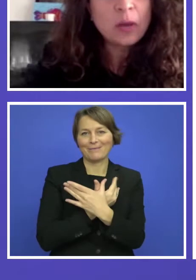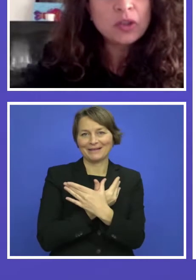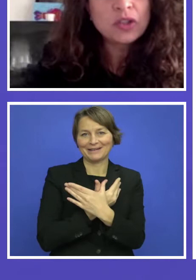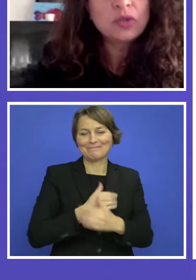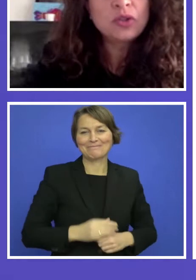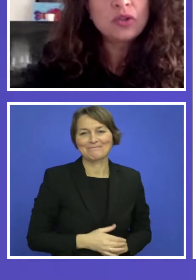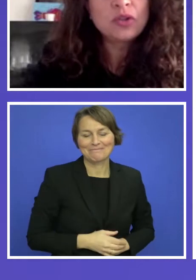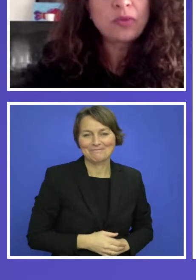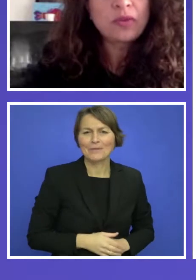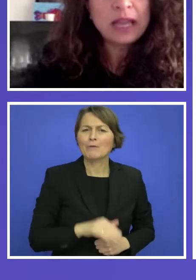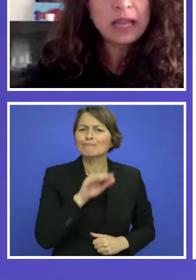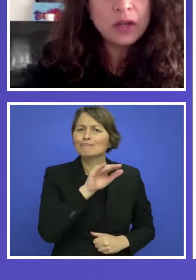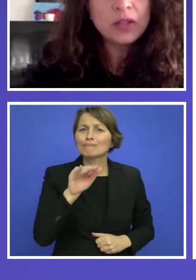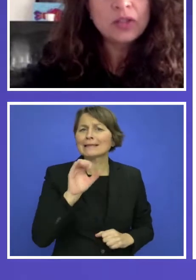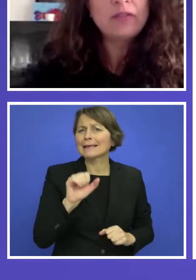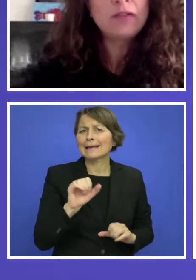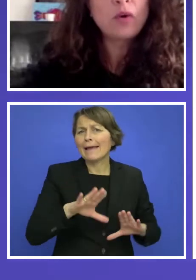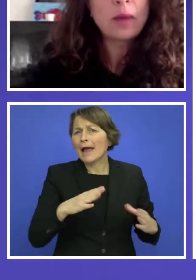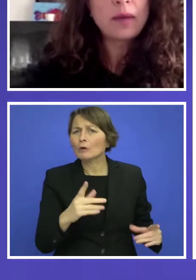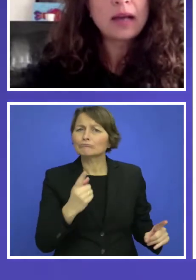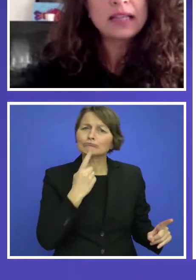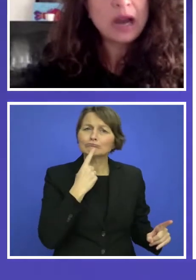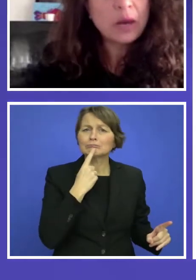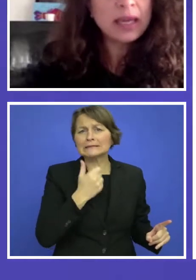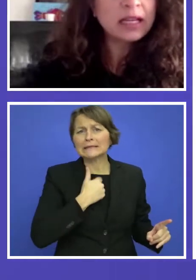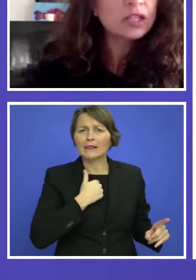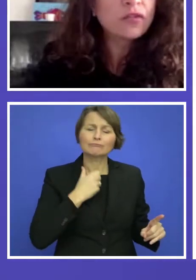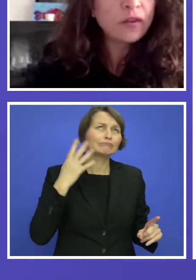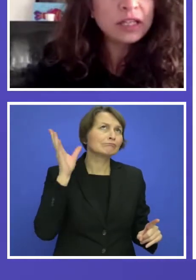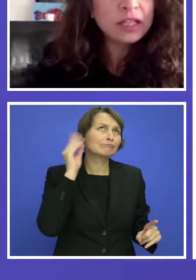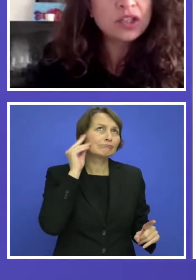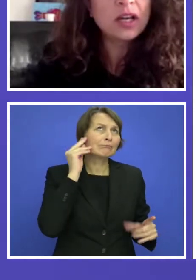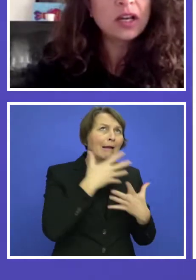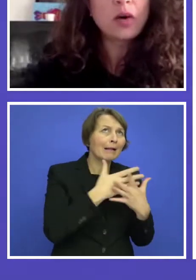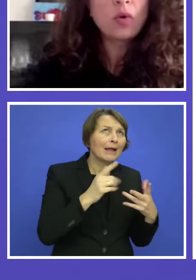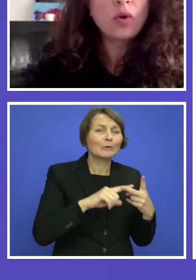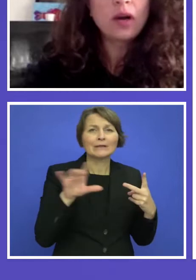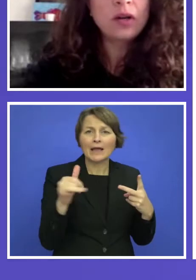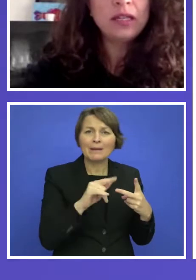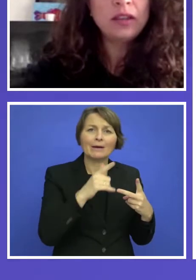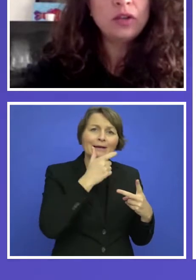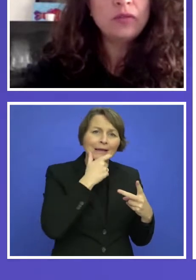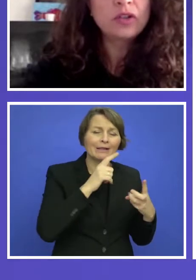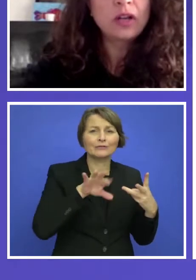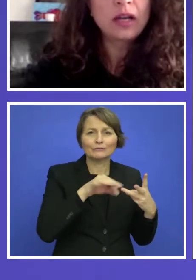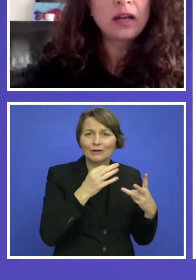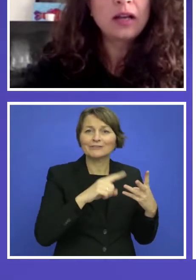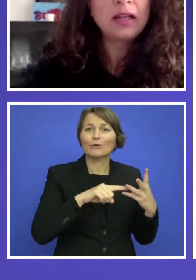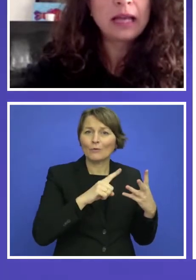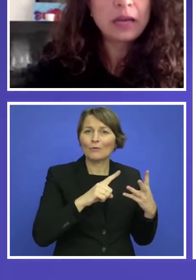technical options to choose your preferred language and follow up us in Arabic, English, French, or in the